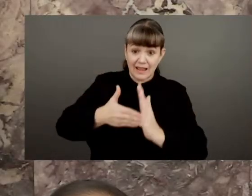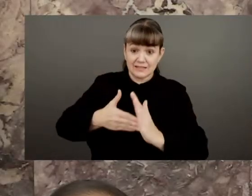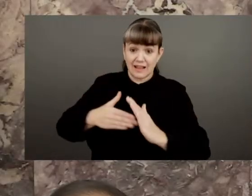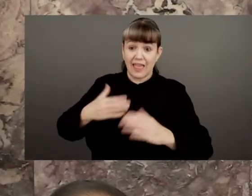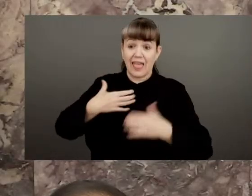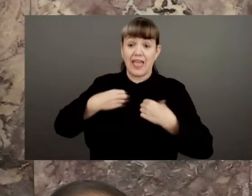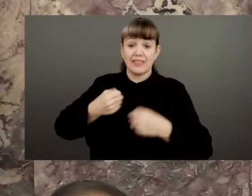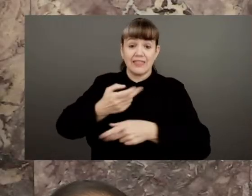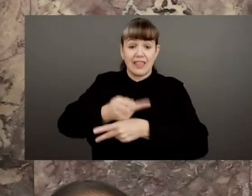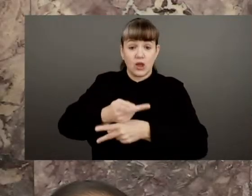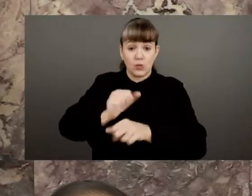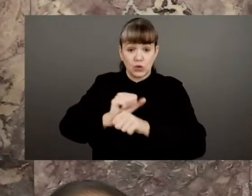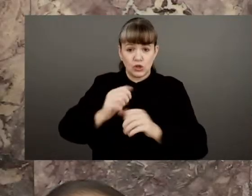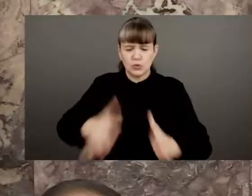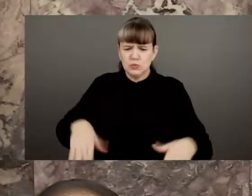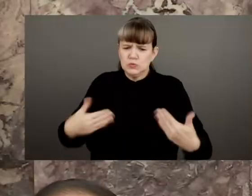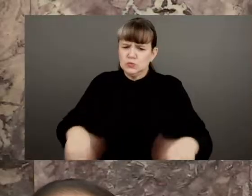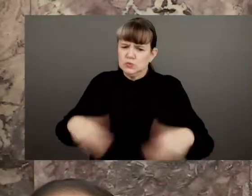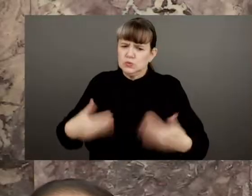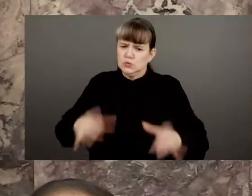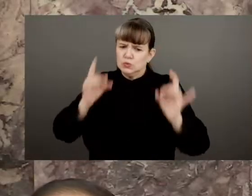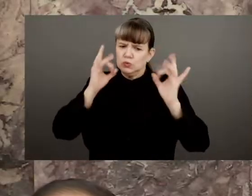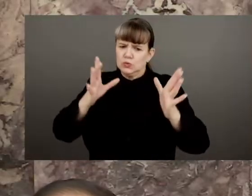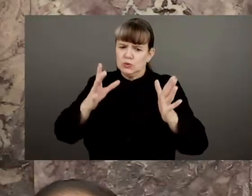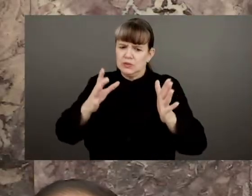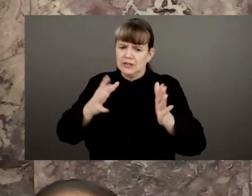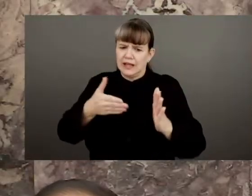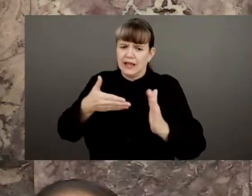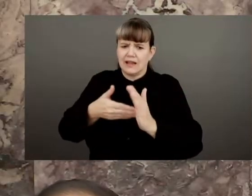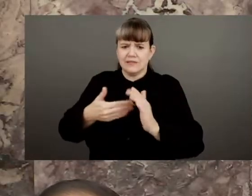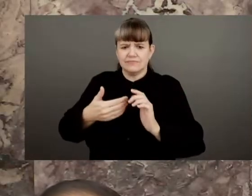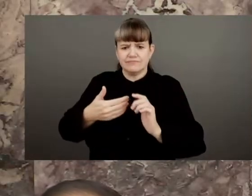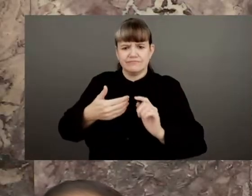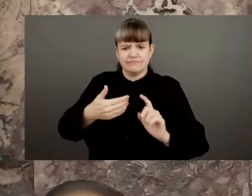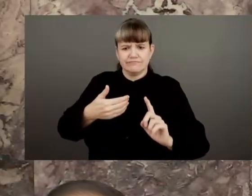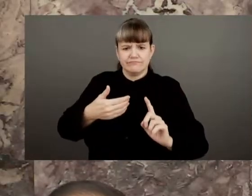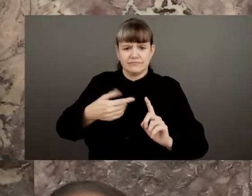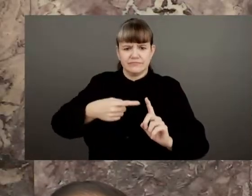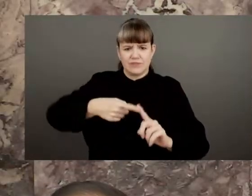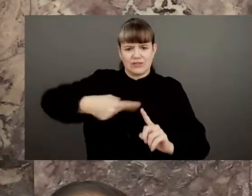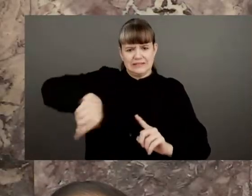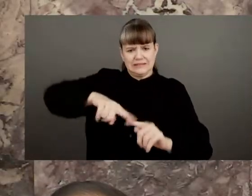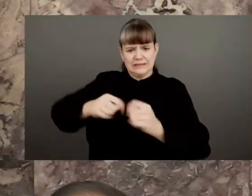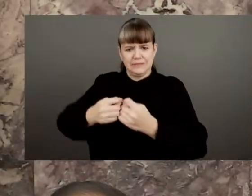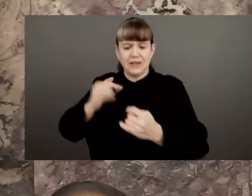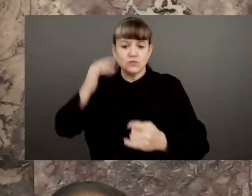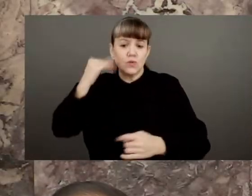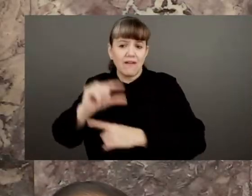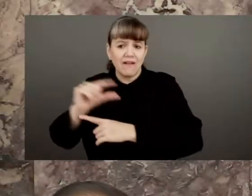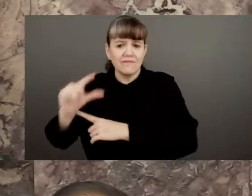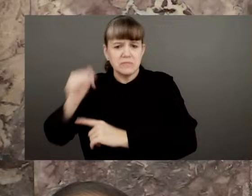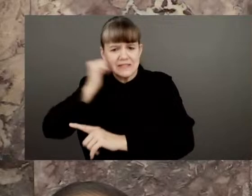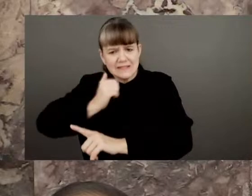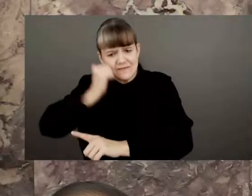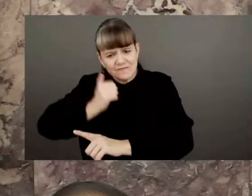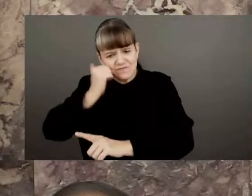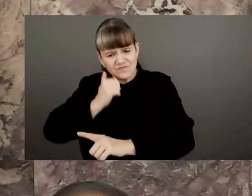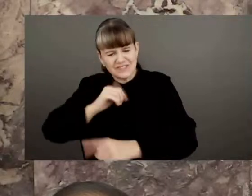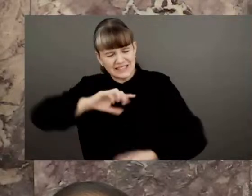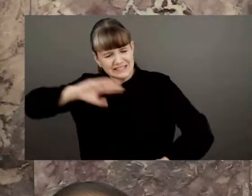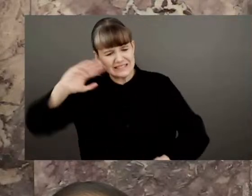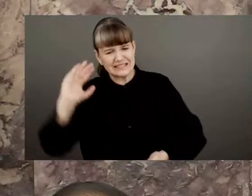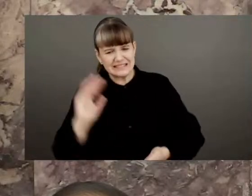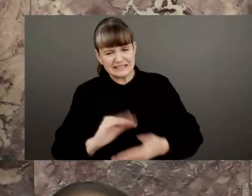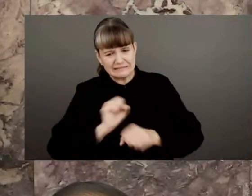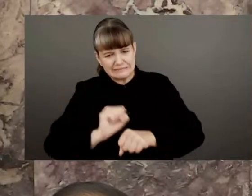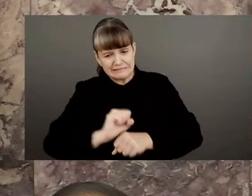continue to take actions every single day to reduce these incidences, to create the safe, supportive workplaces that help recruit